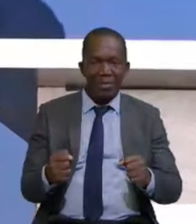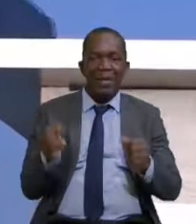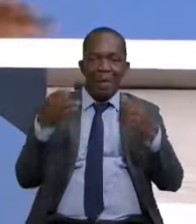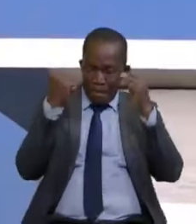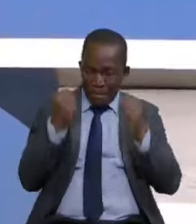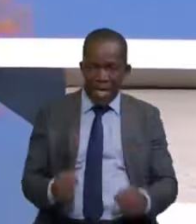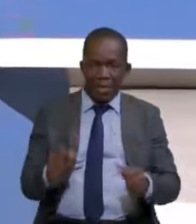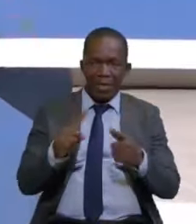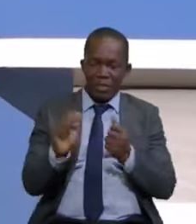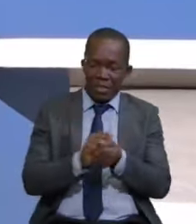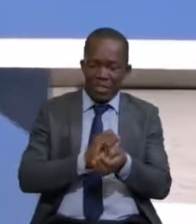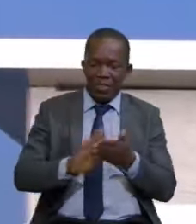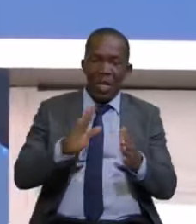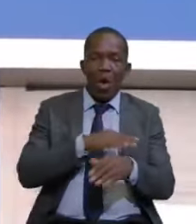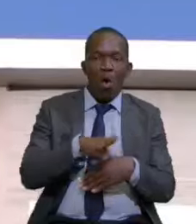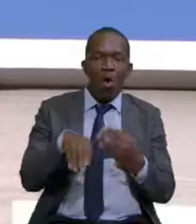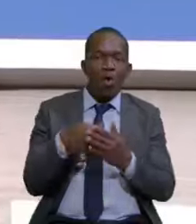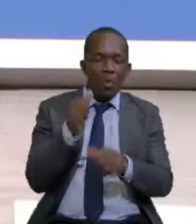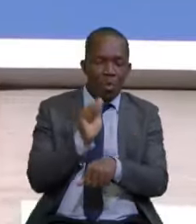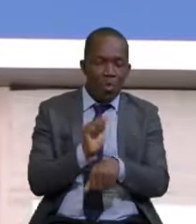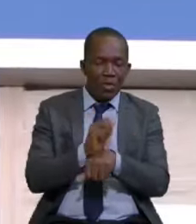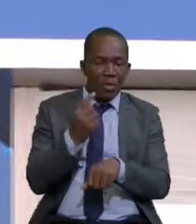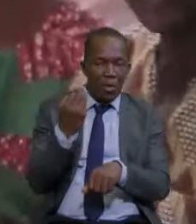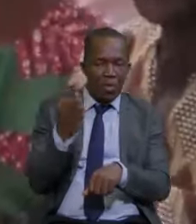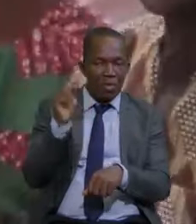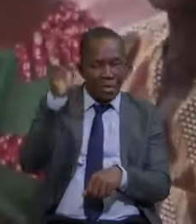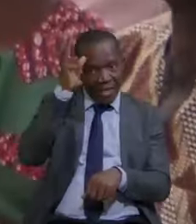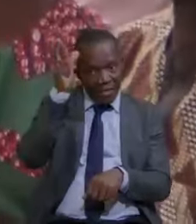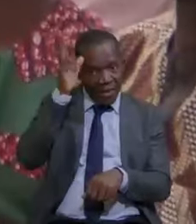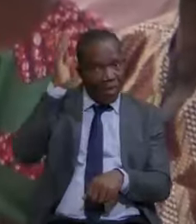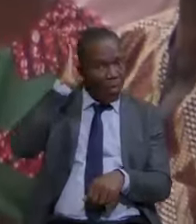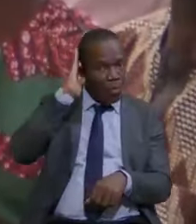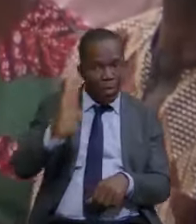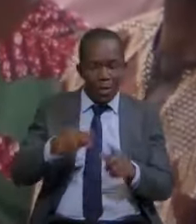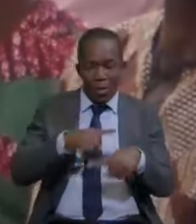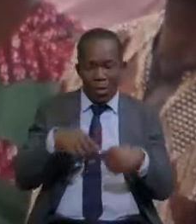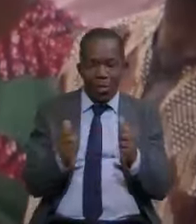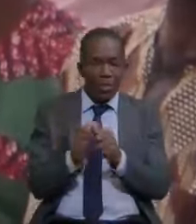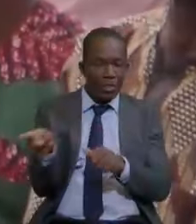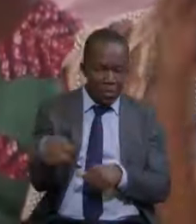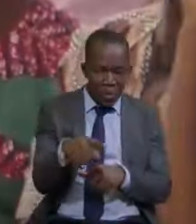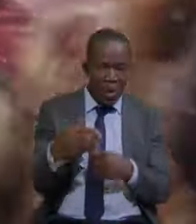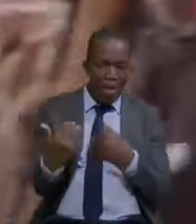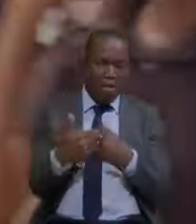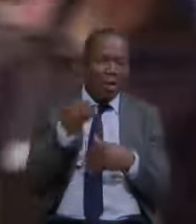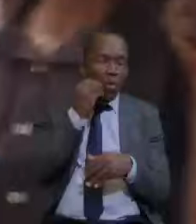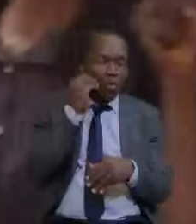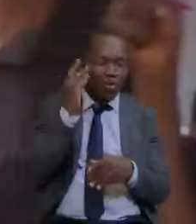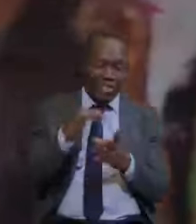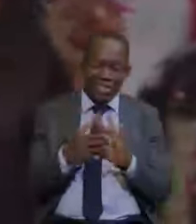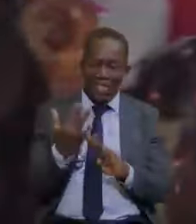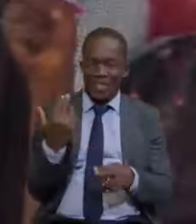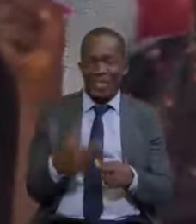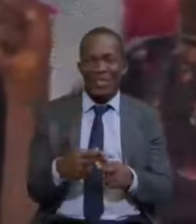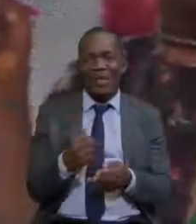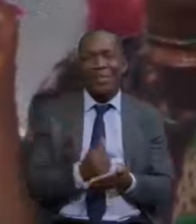devil, all that power will go with you back home today in Jesus' name. And Jesus said, as